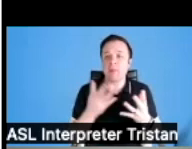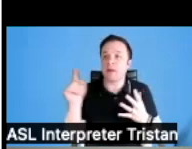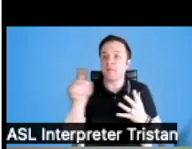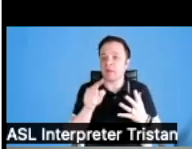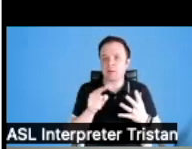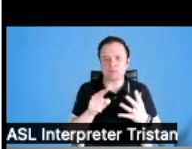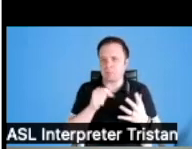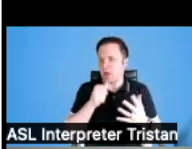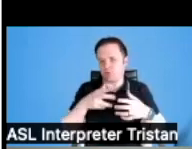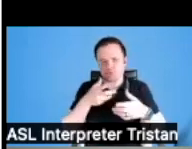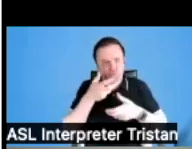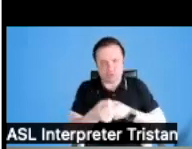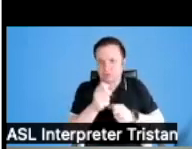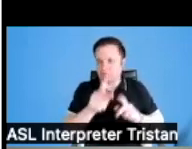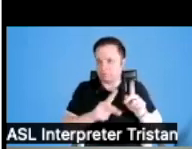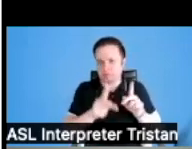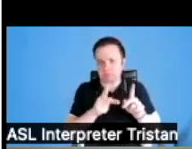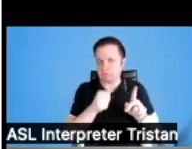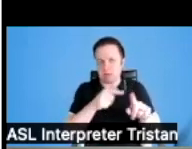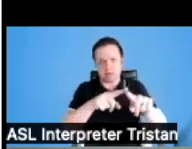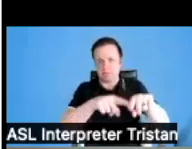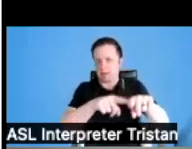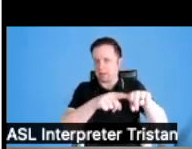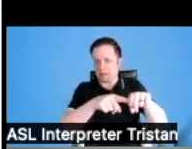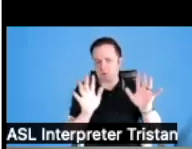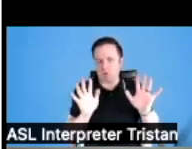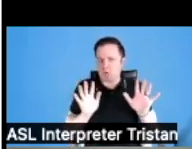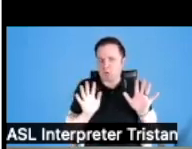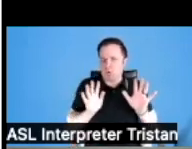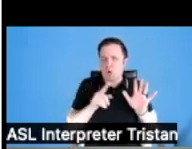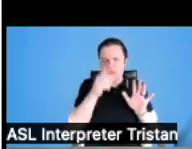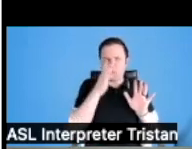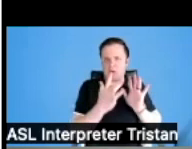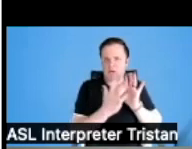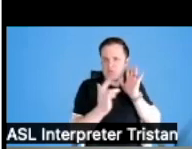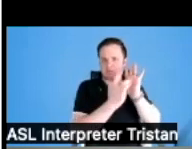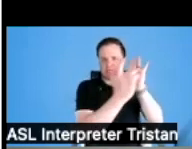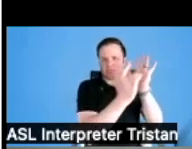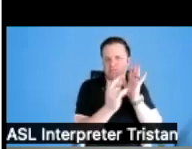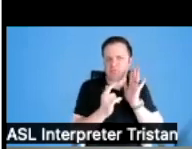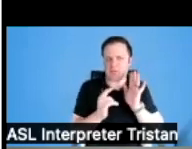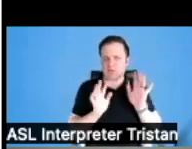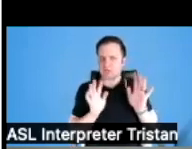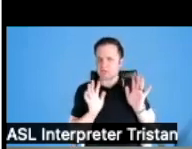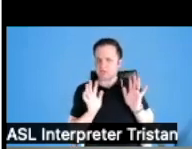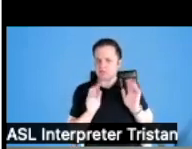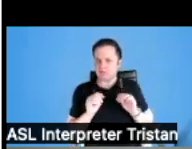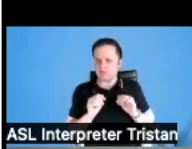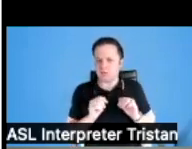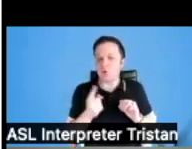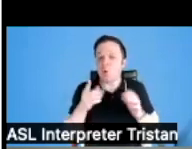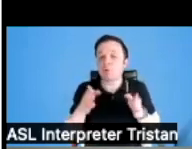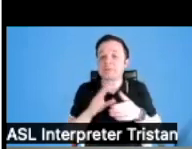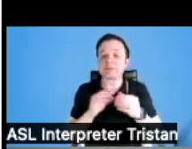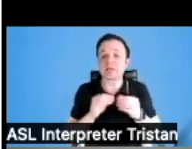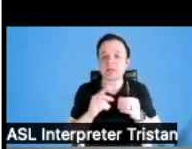of other people, not seeing them as dependable or seeing them as out to take advantage of others' vulnerabilities. One person said, people don't